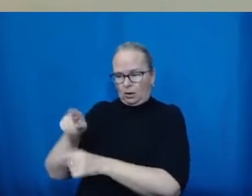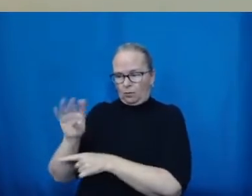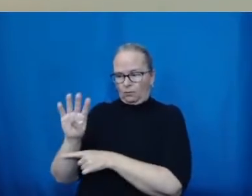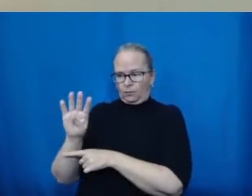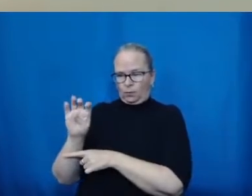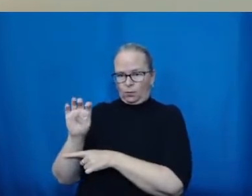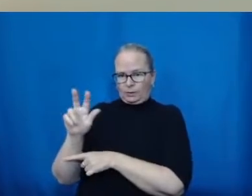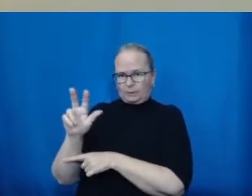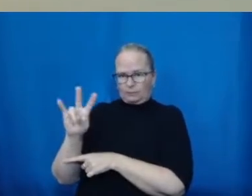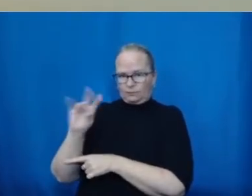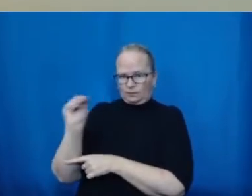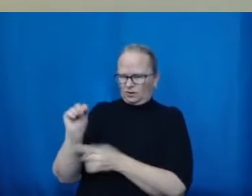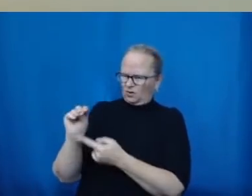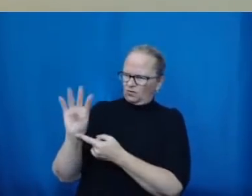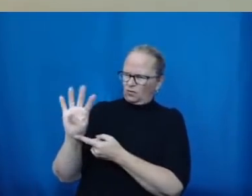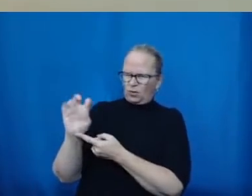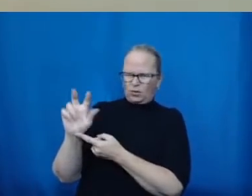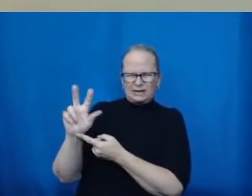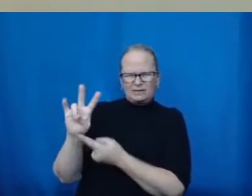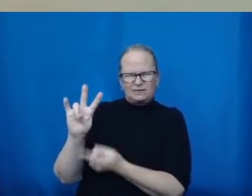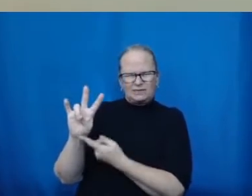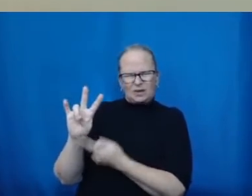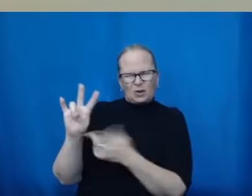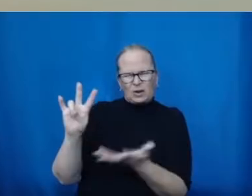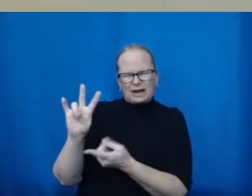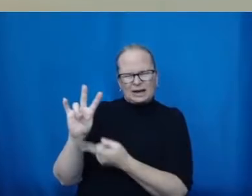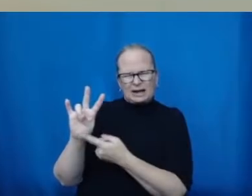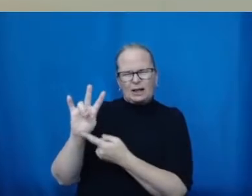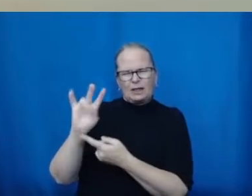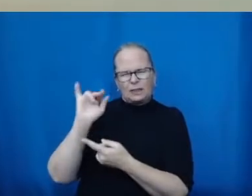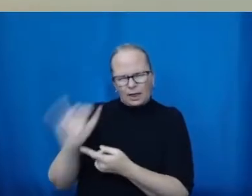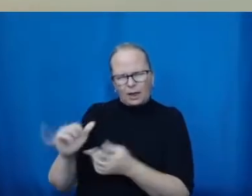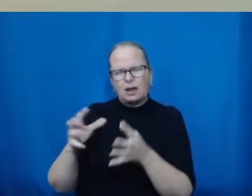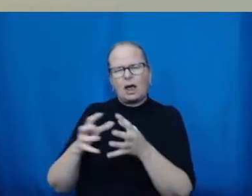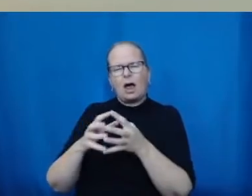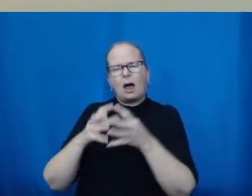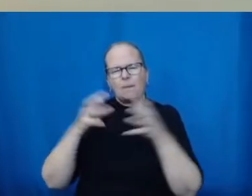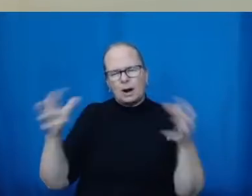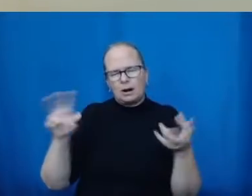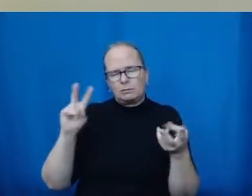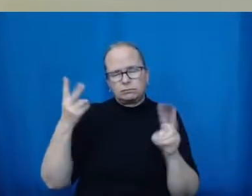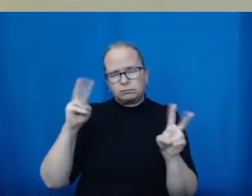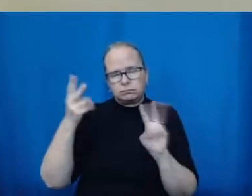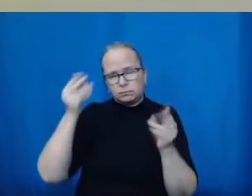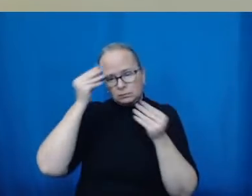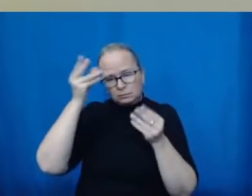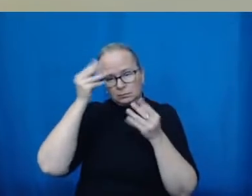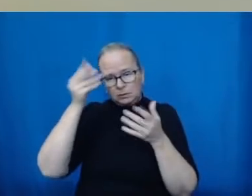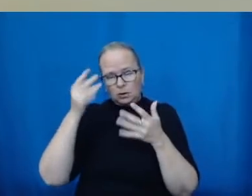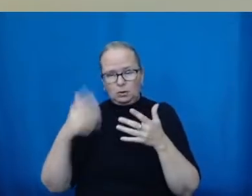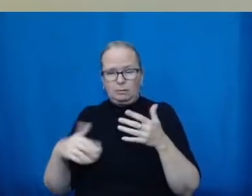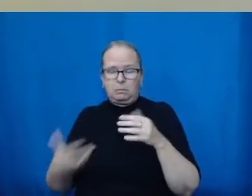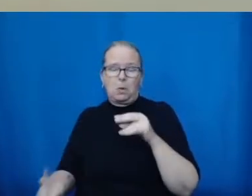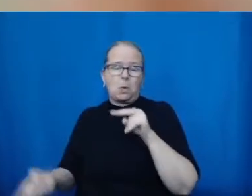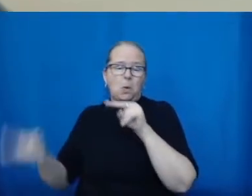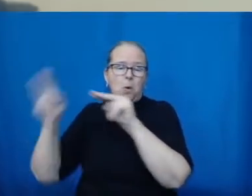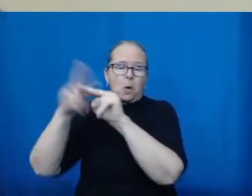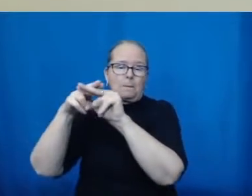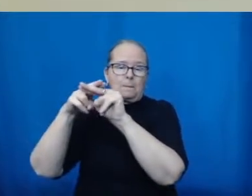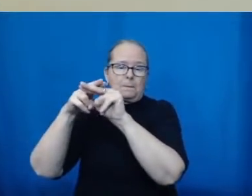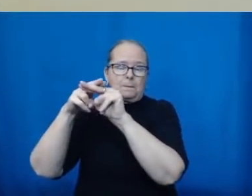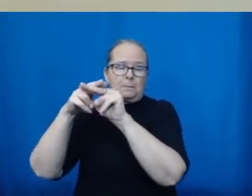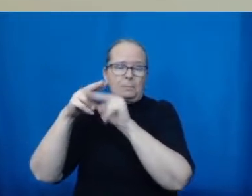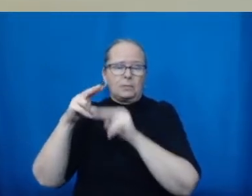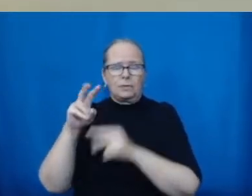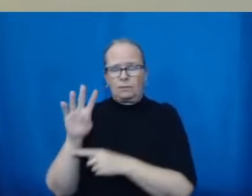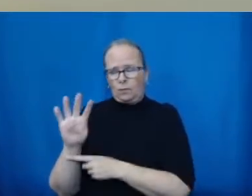has increased in the month of August as a result of the Delta surge. So not only do we have